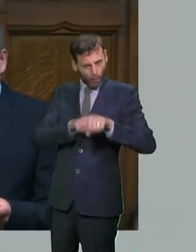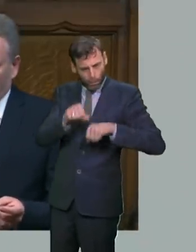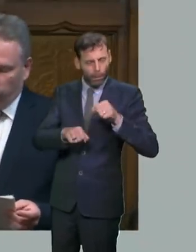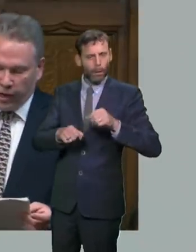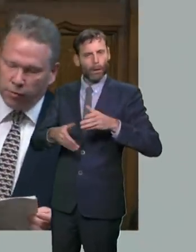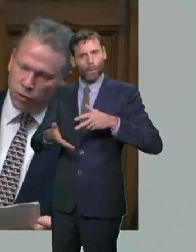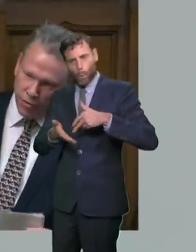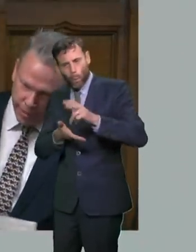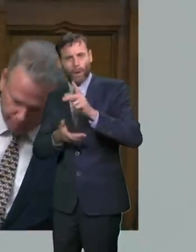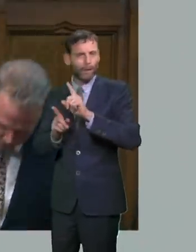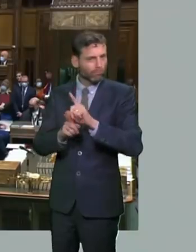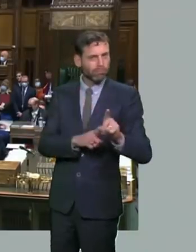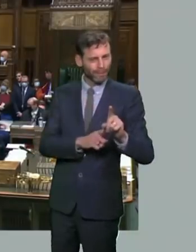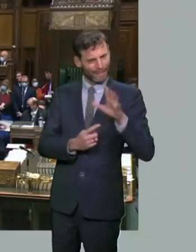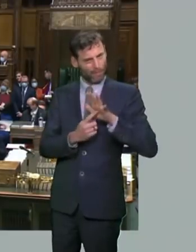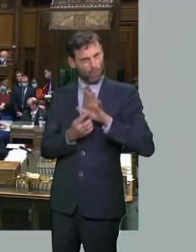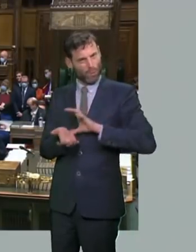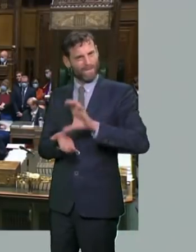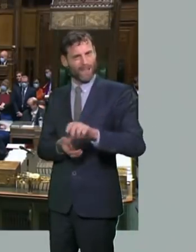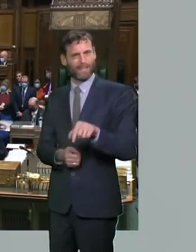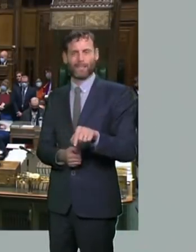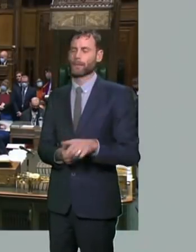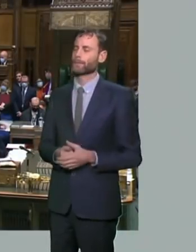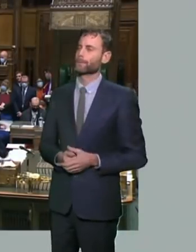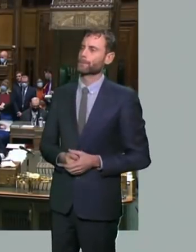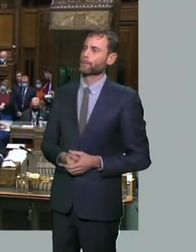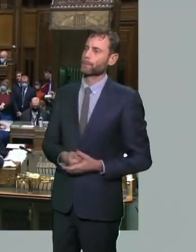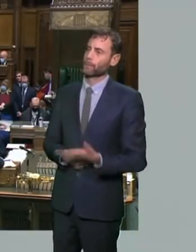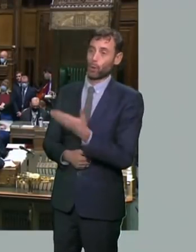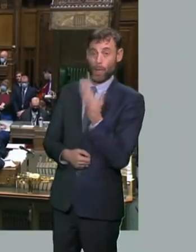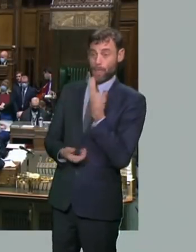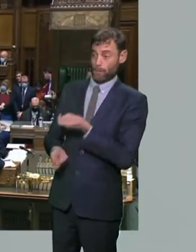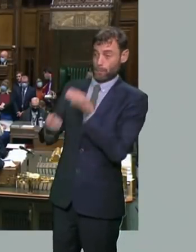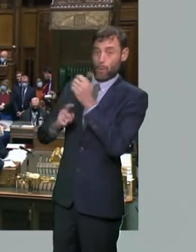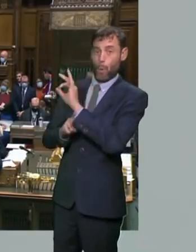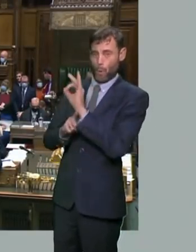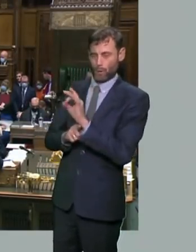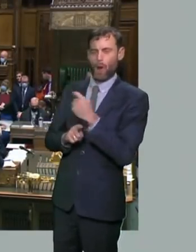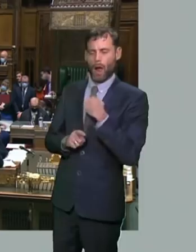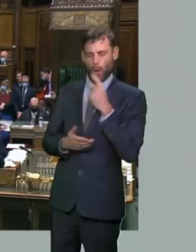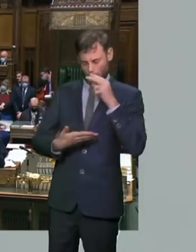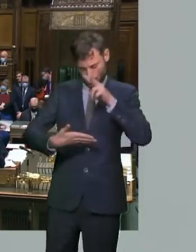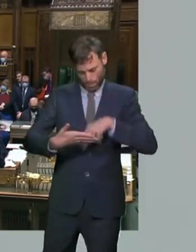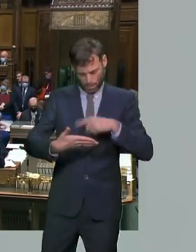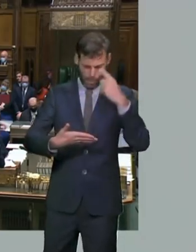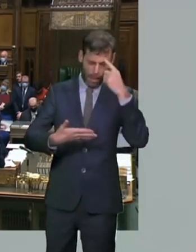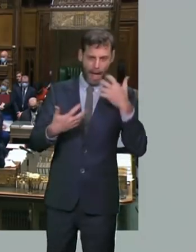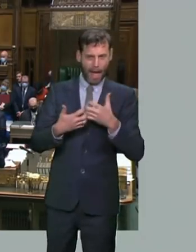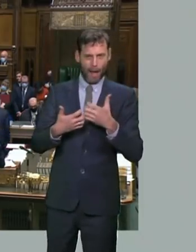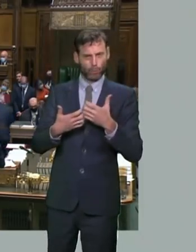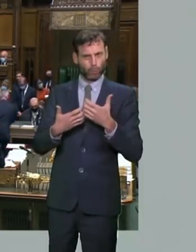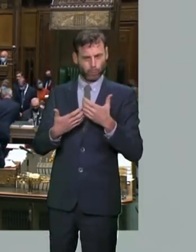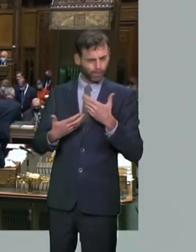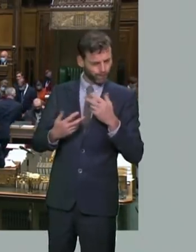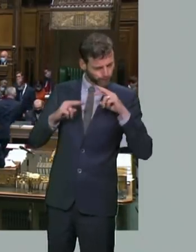hope my right honourable friend would agree. Yeah. Yeah. Minister. Well, I thank you very much for your question. I'll do my my utmost, as I'm